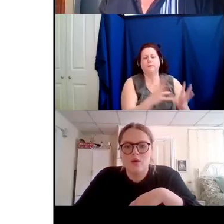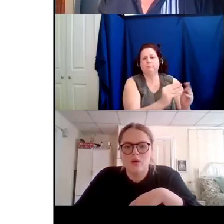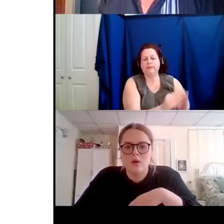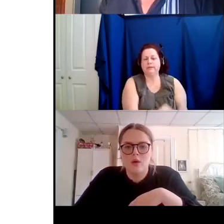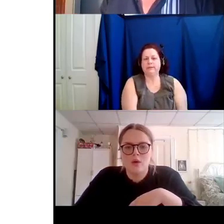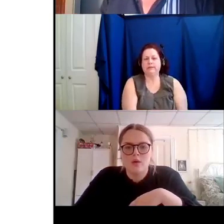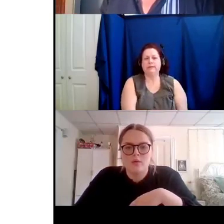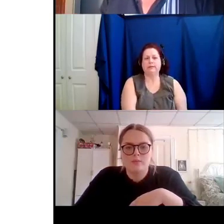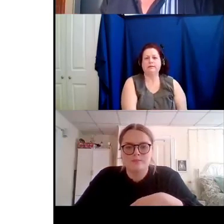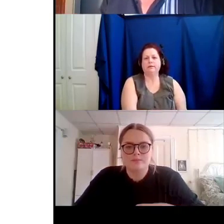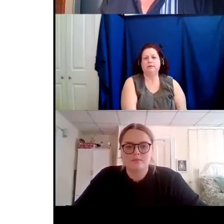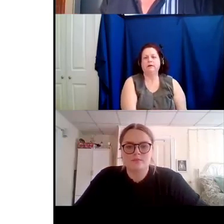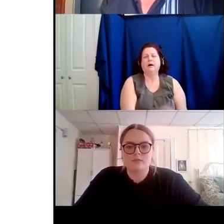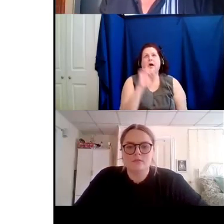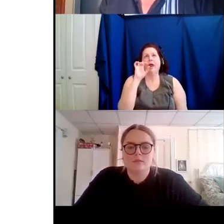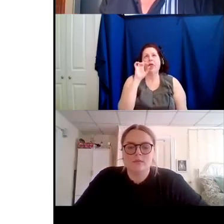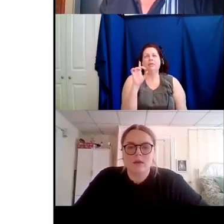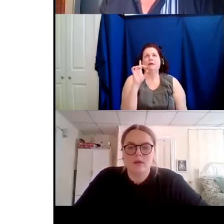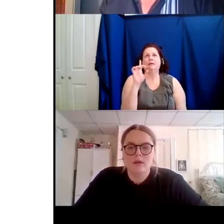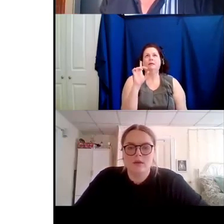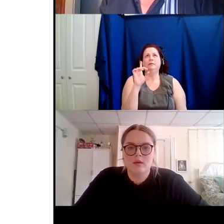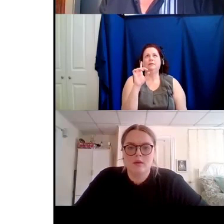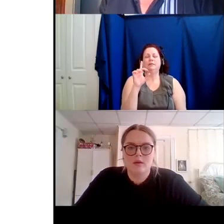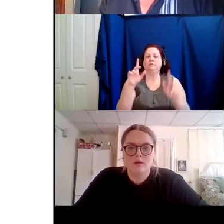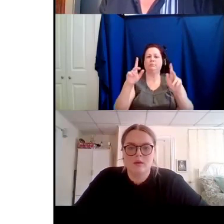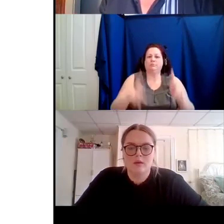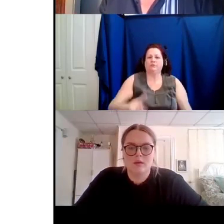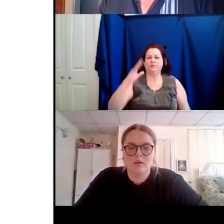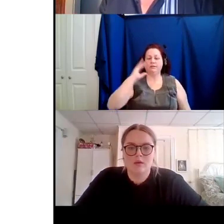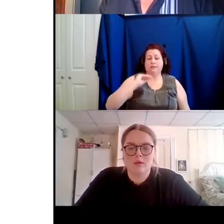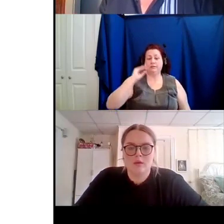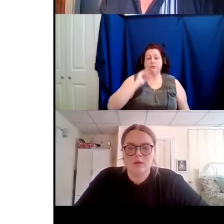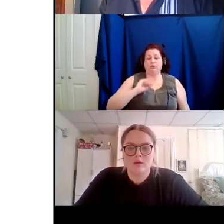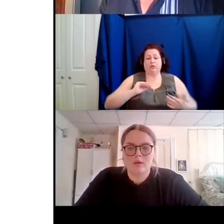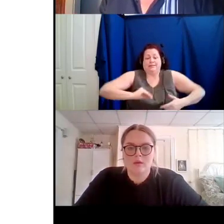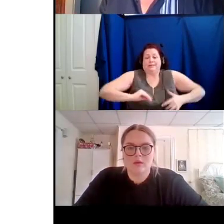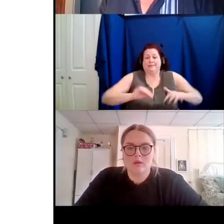I think that if a person experiences a restraint,